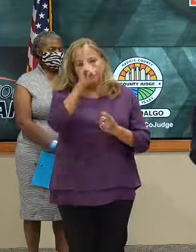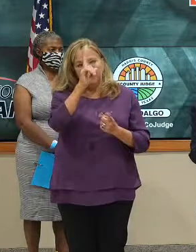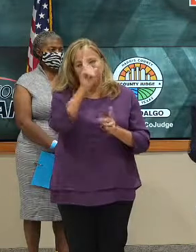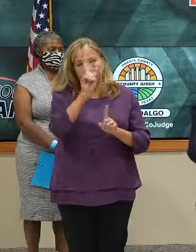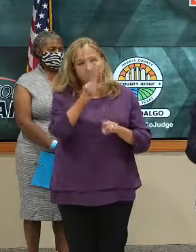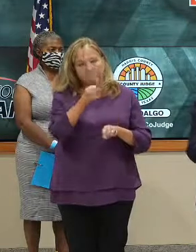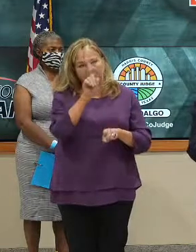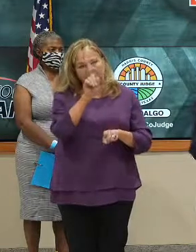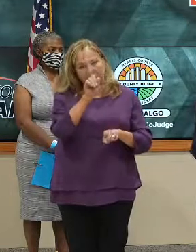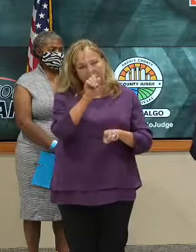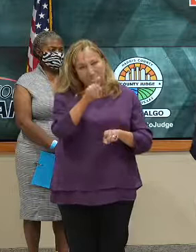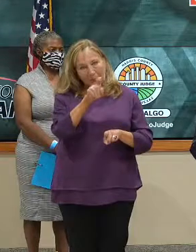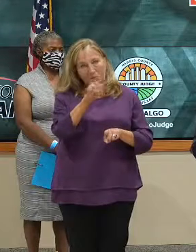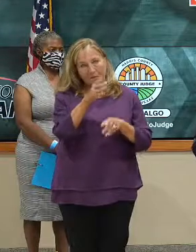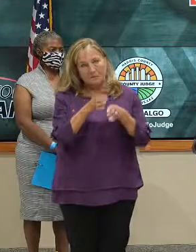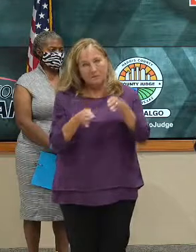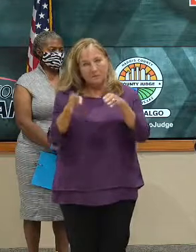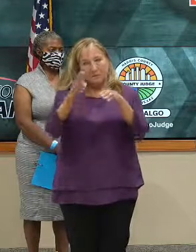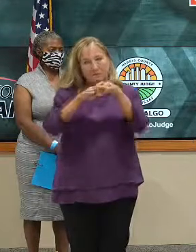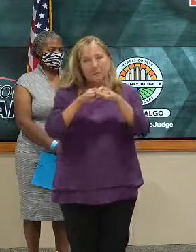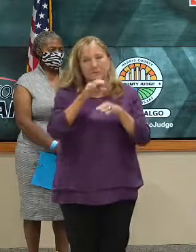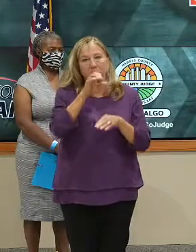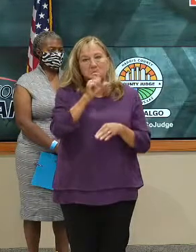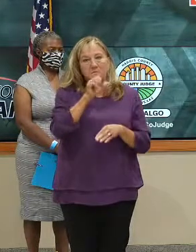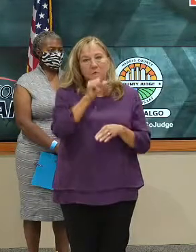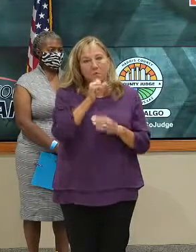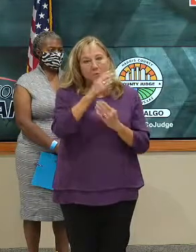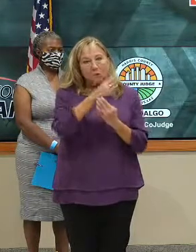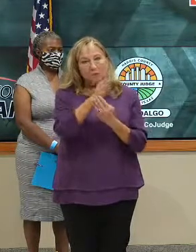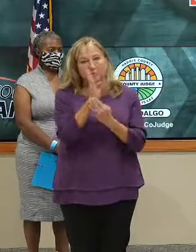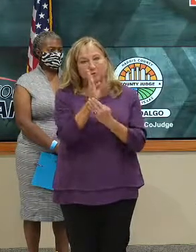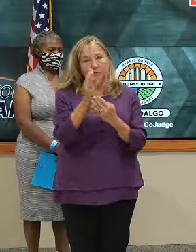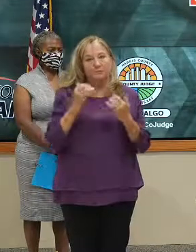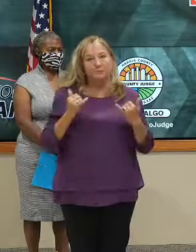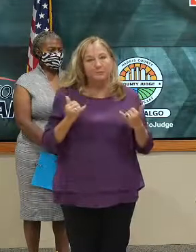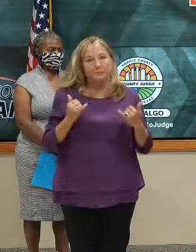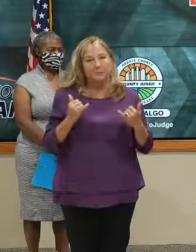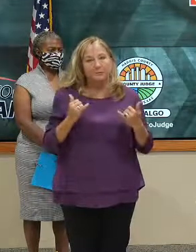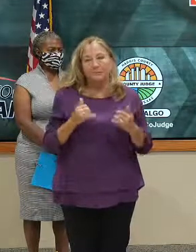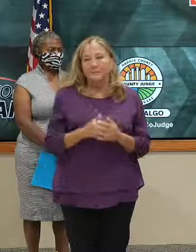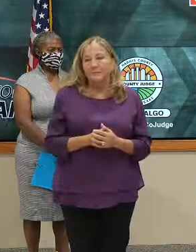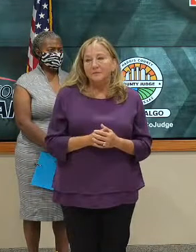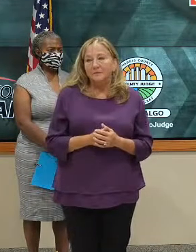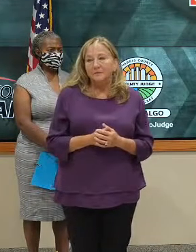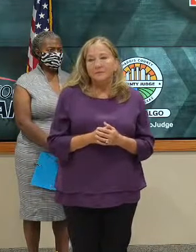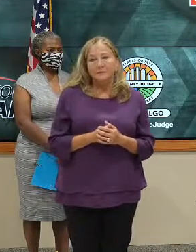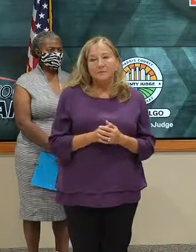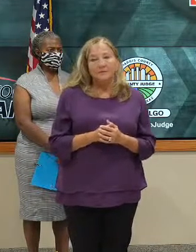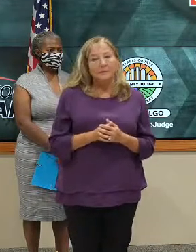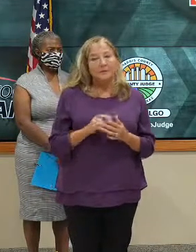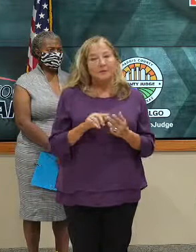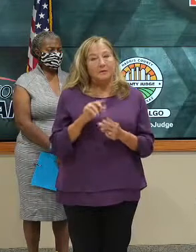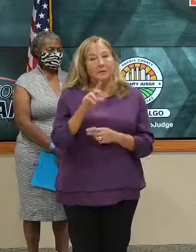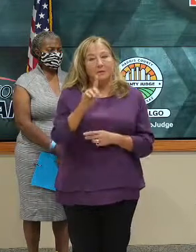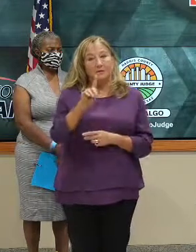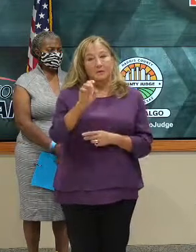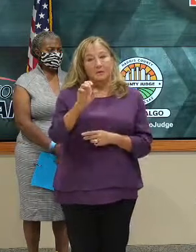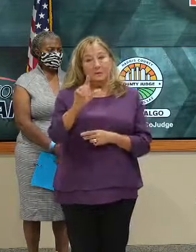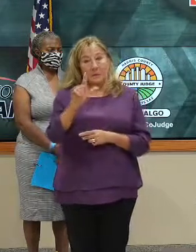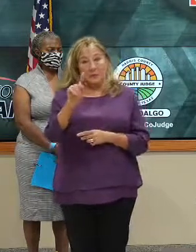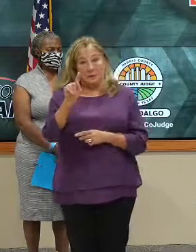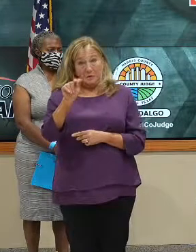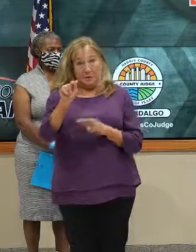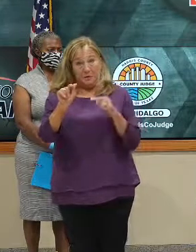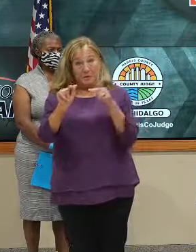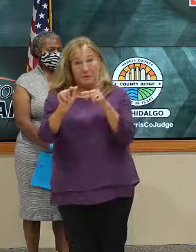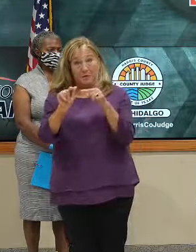absolutely warranted. And here's why. This Delta variant, I'd like to kind of structure my remarks first around the Delta